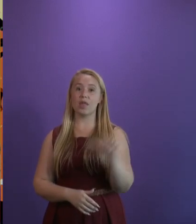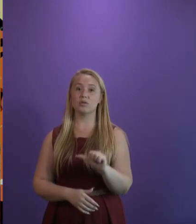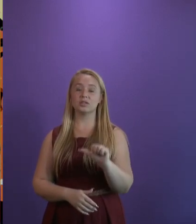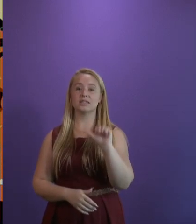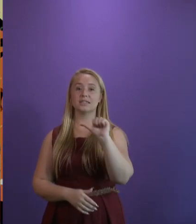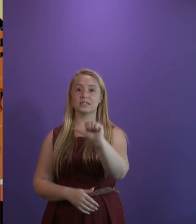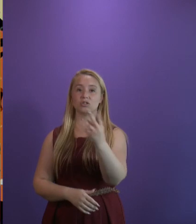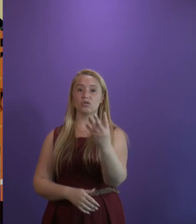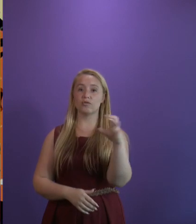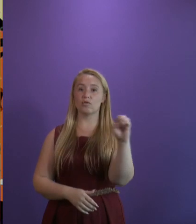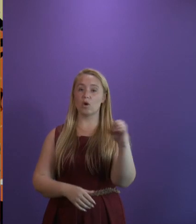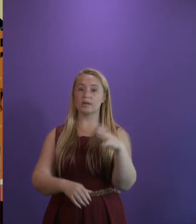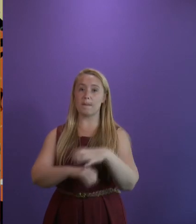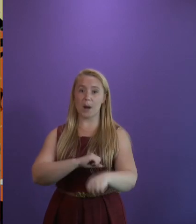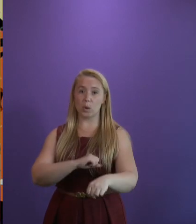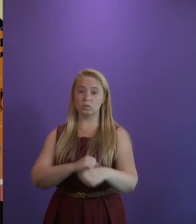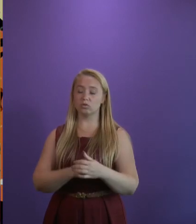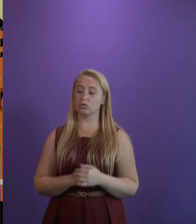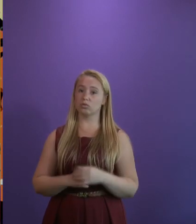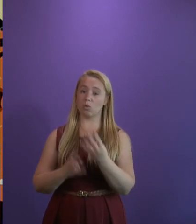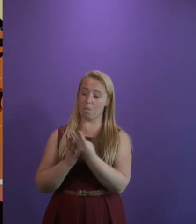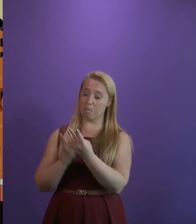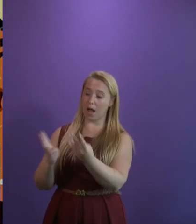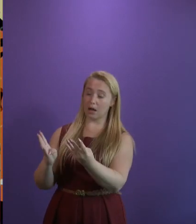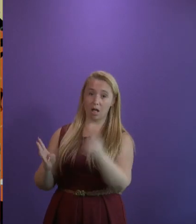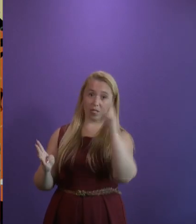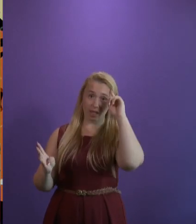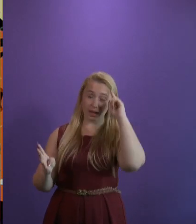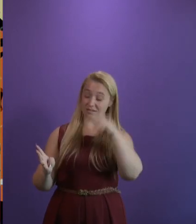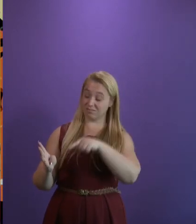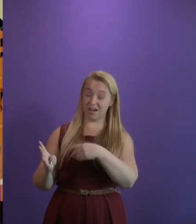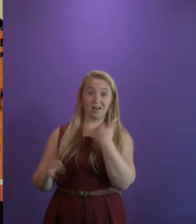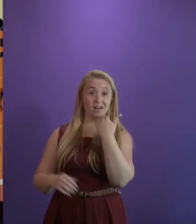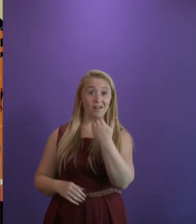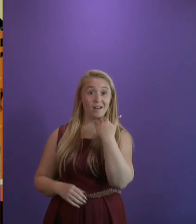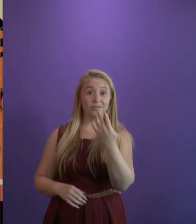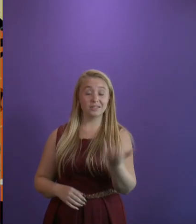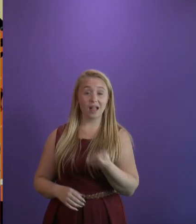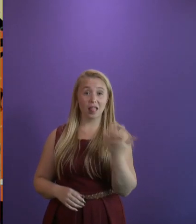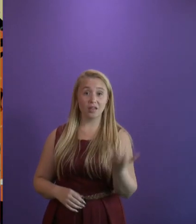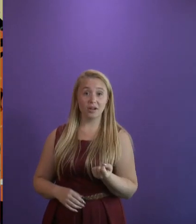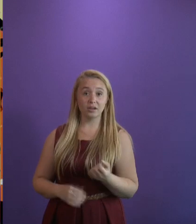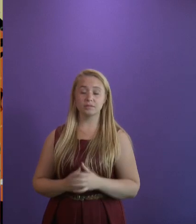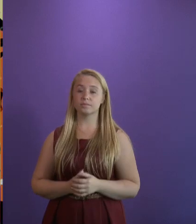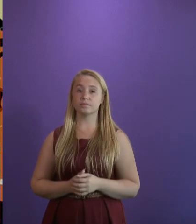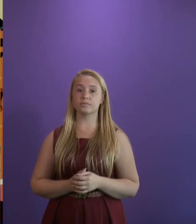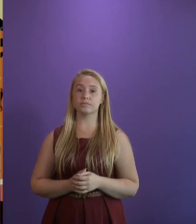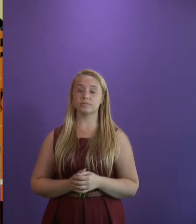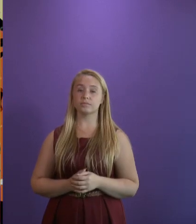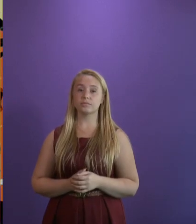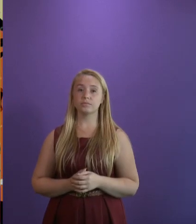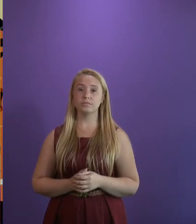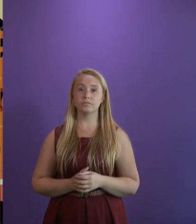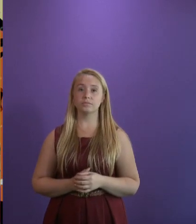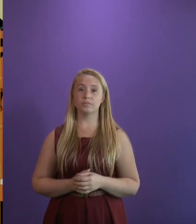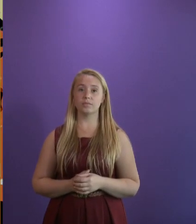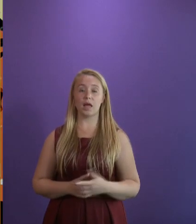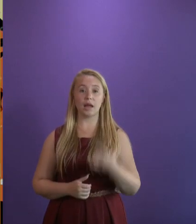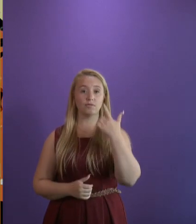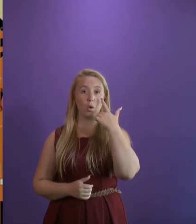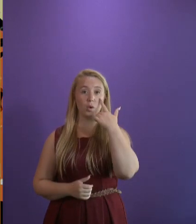$16,640. Does the panel think this is acceptable? And how can